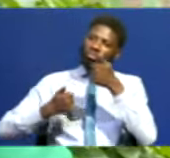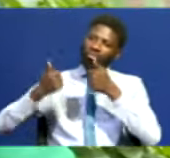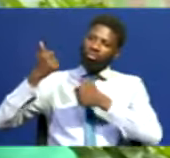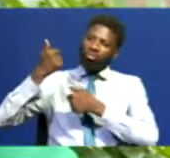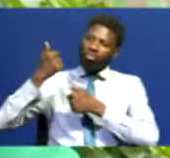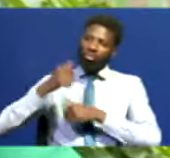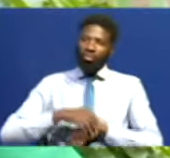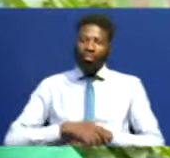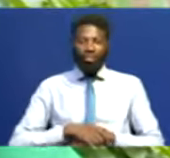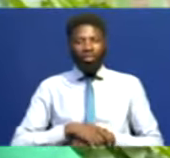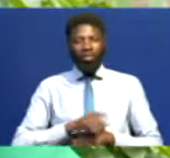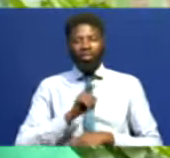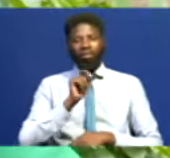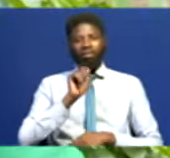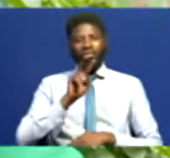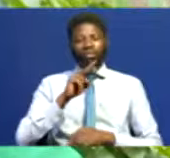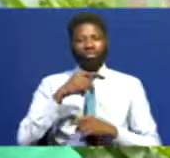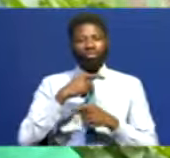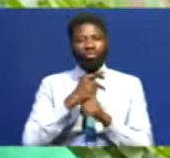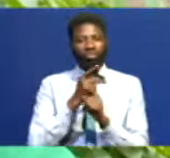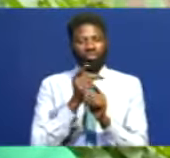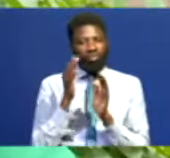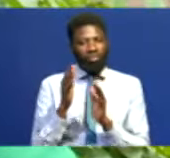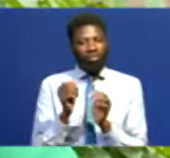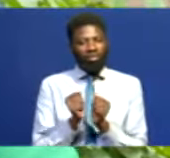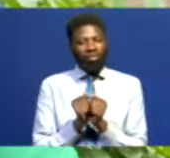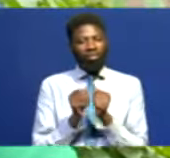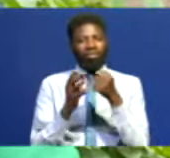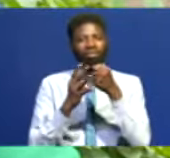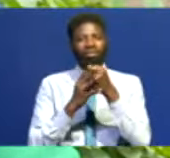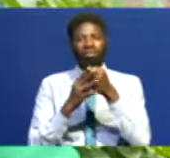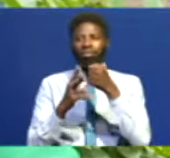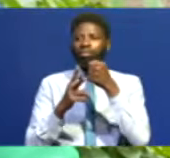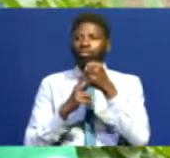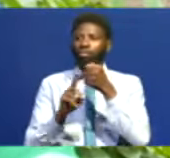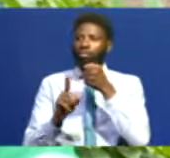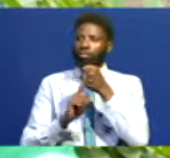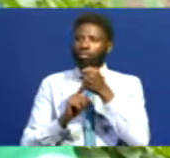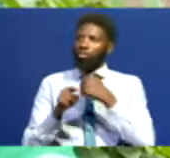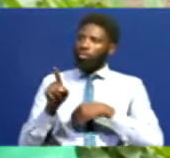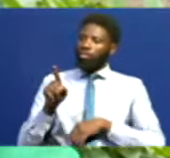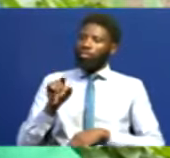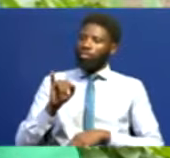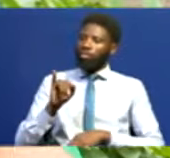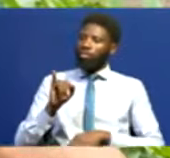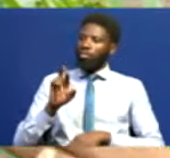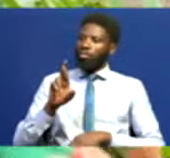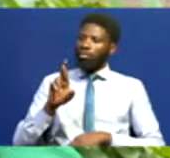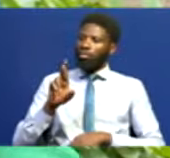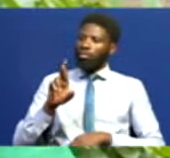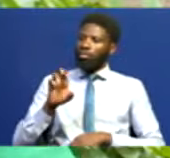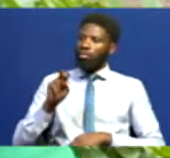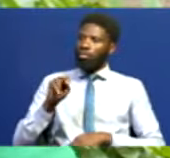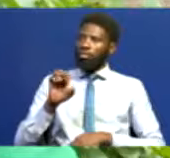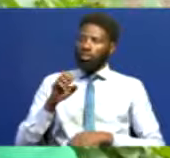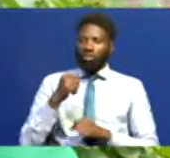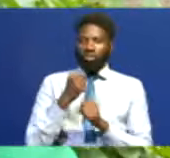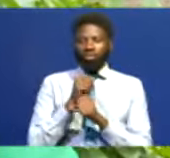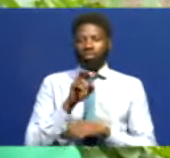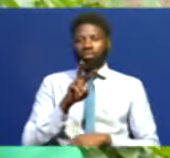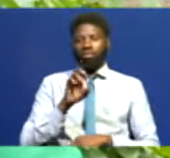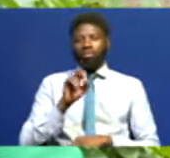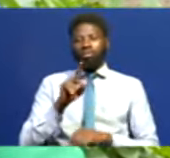as a TV producer in 1976, Irene Wakesi worked for the Voice of Kenya as a controller of programs